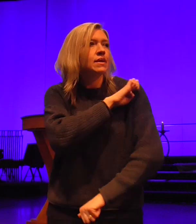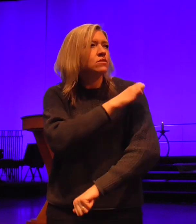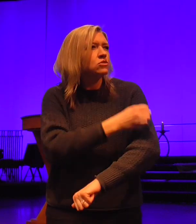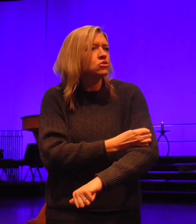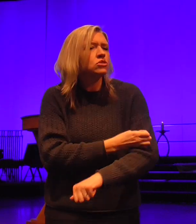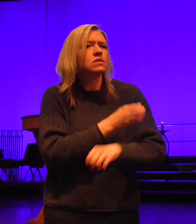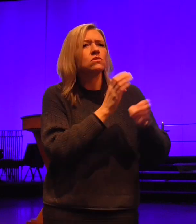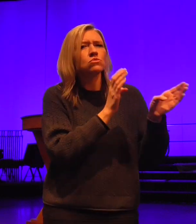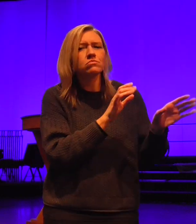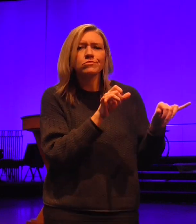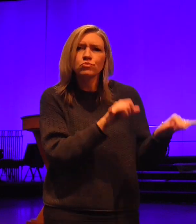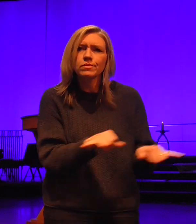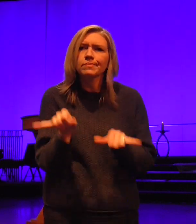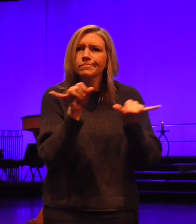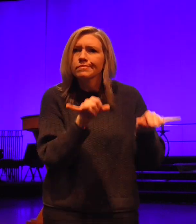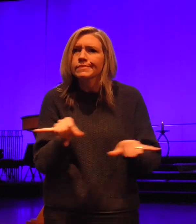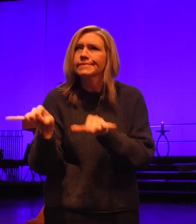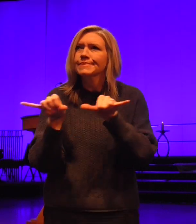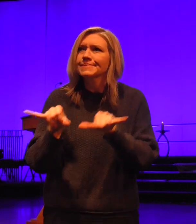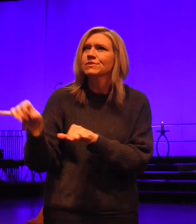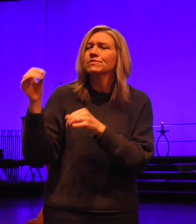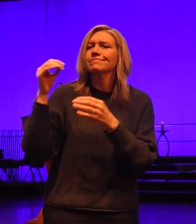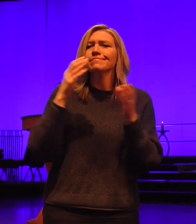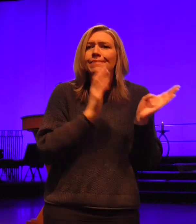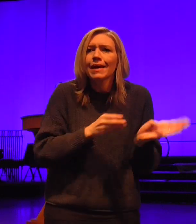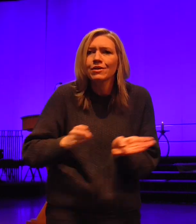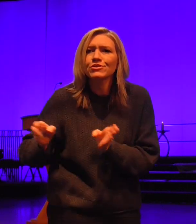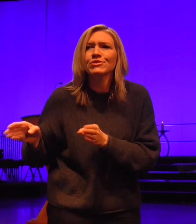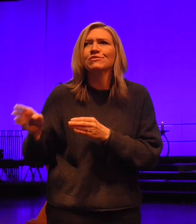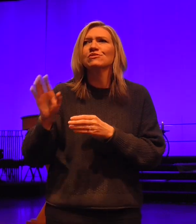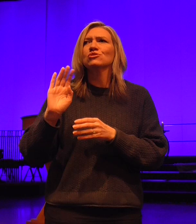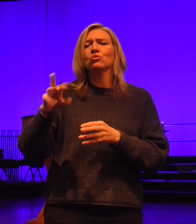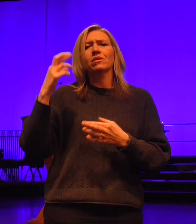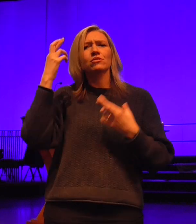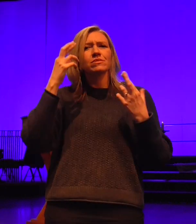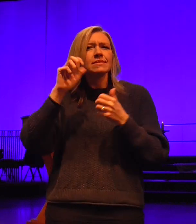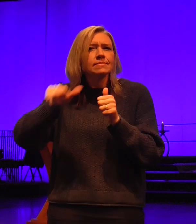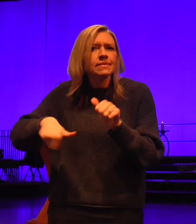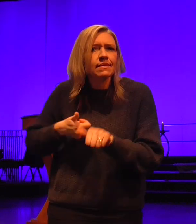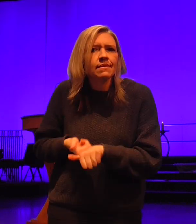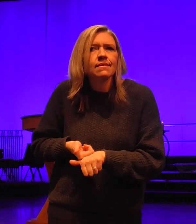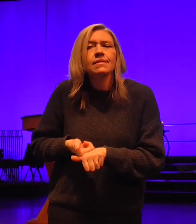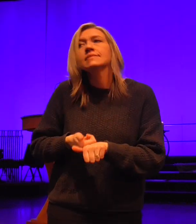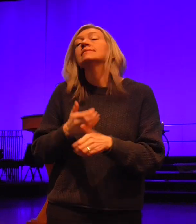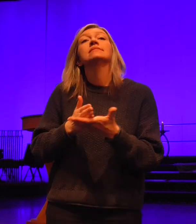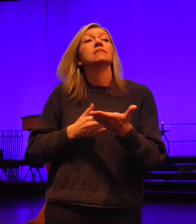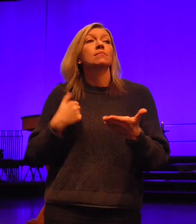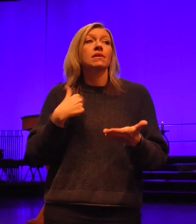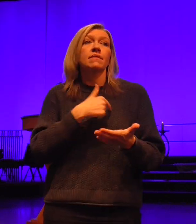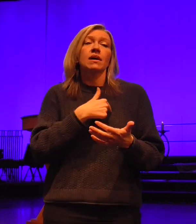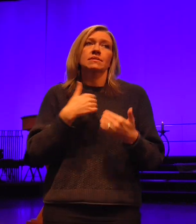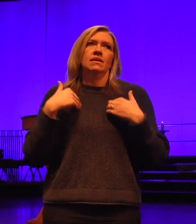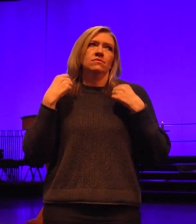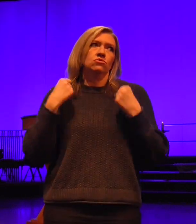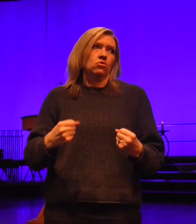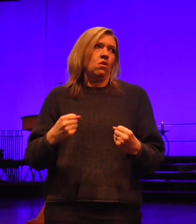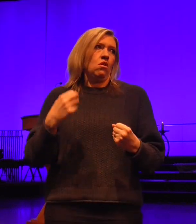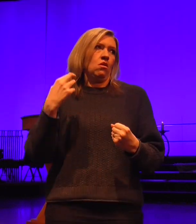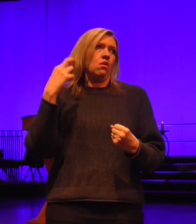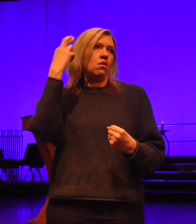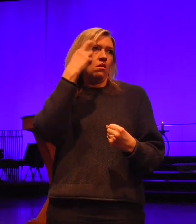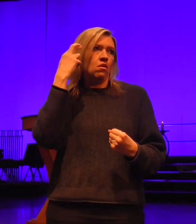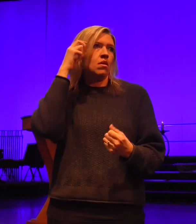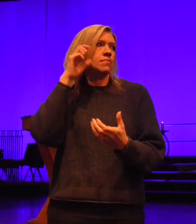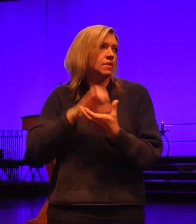of repetitiveness, you think it, the convictions you have behind it. And some of us have some pretty strong convictions, don't